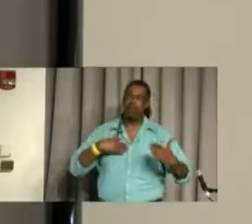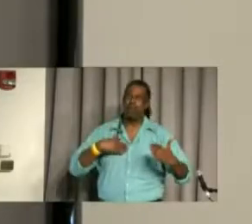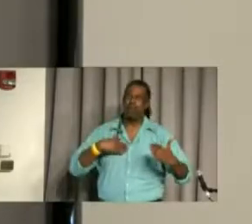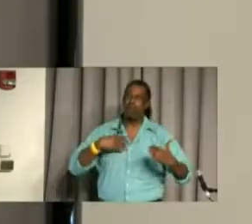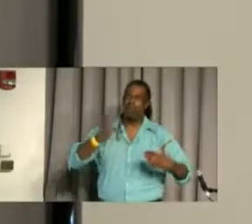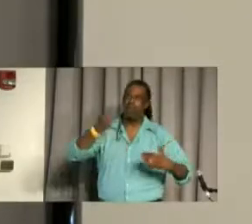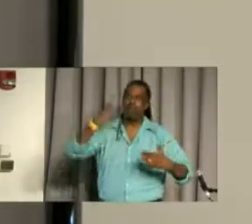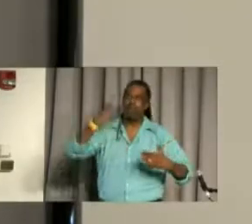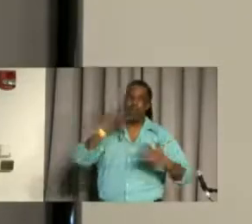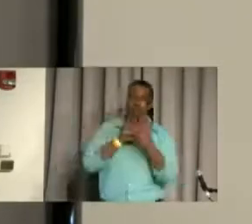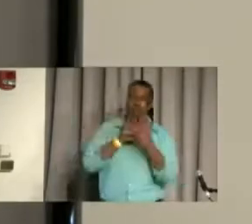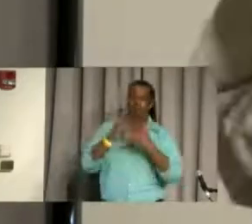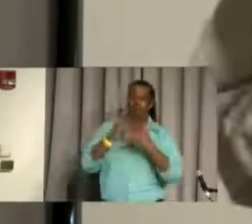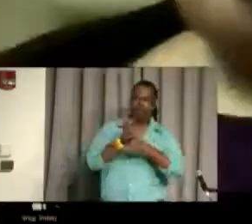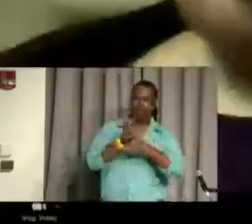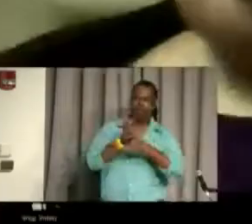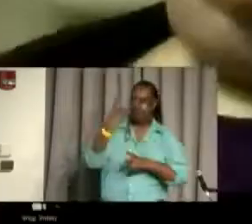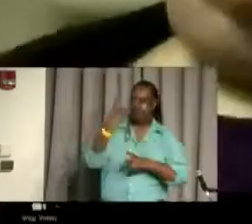Marshall.